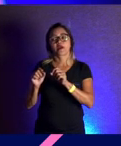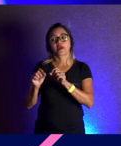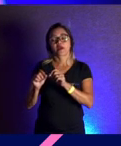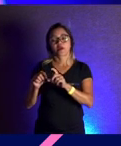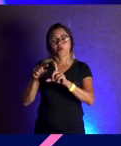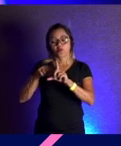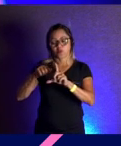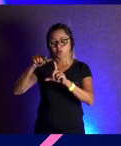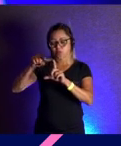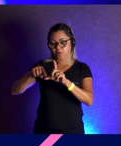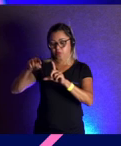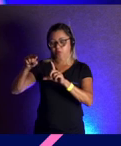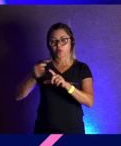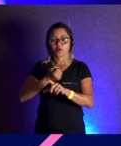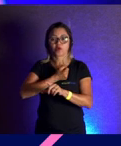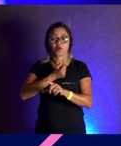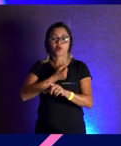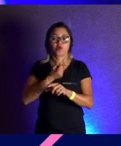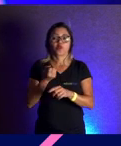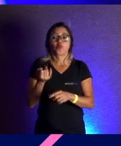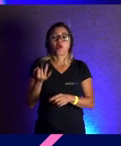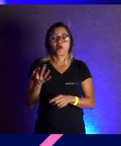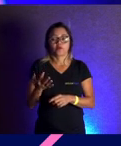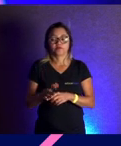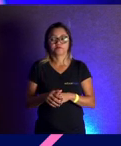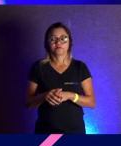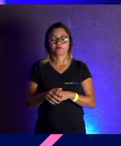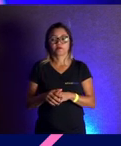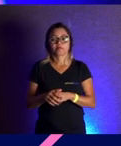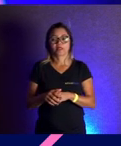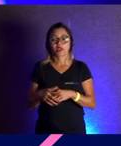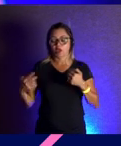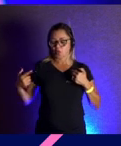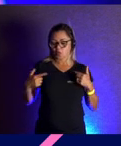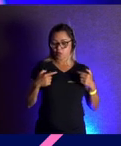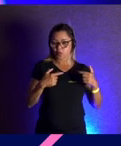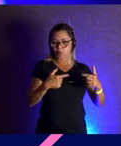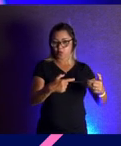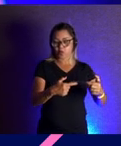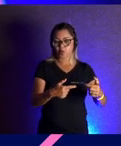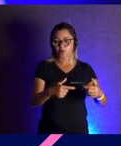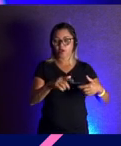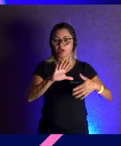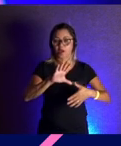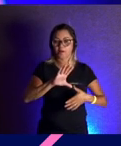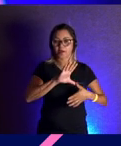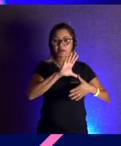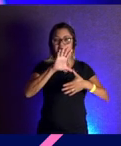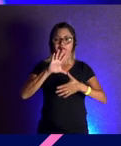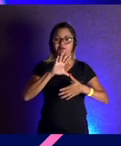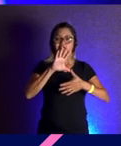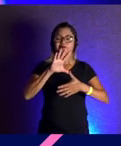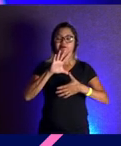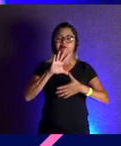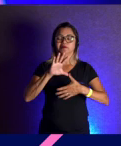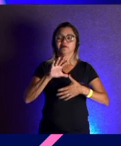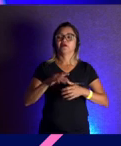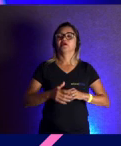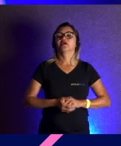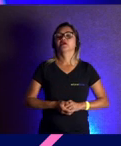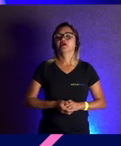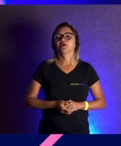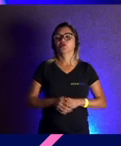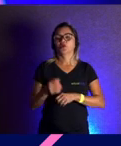throughout the wars of Latin America that we have looked at, and still before 2003, in